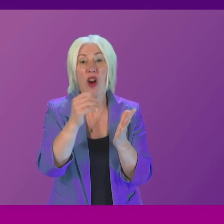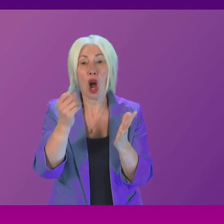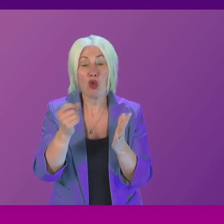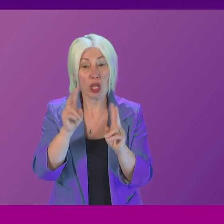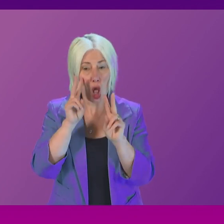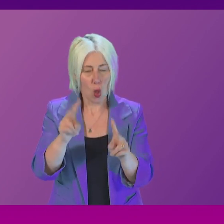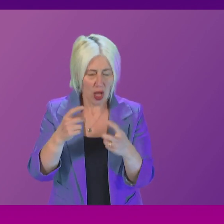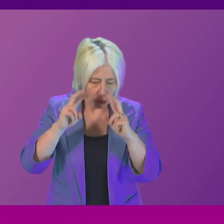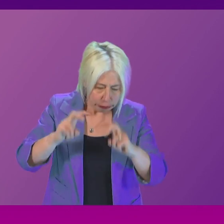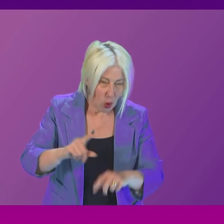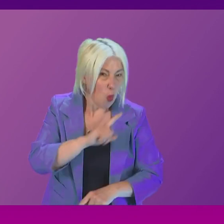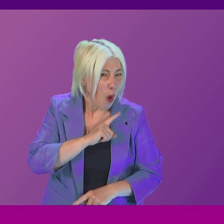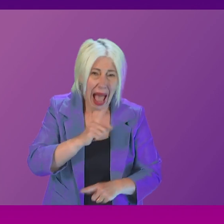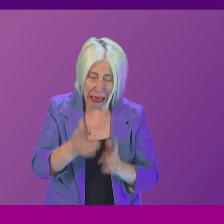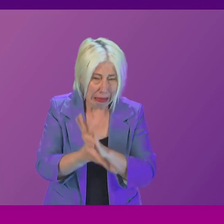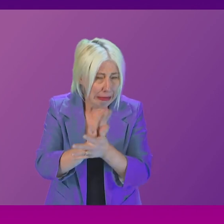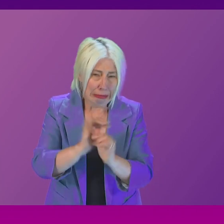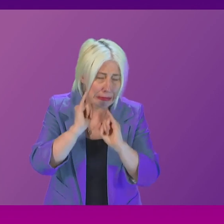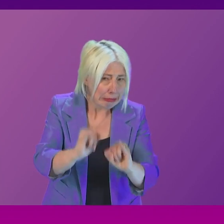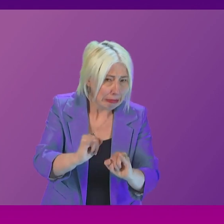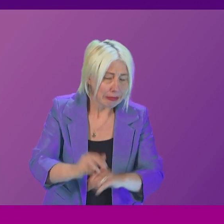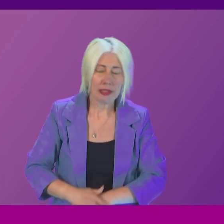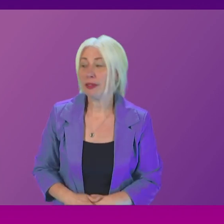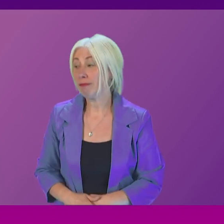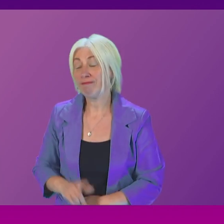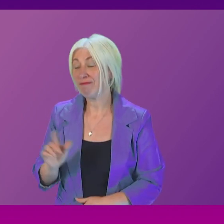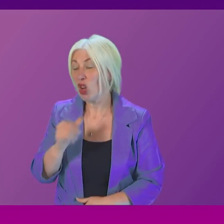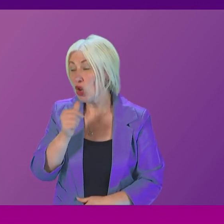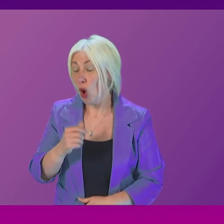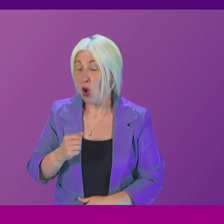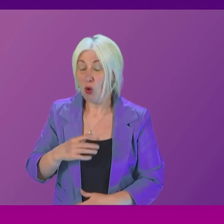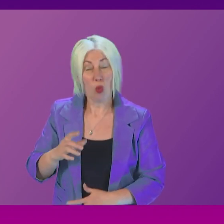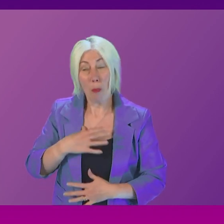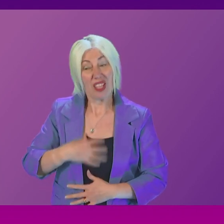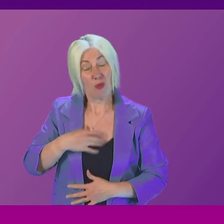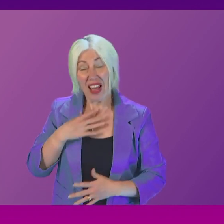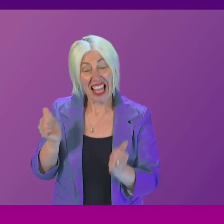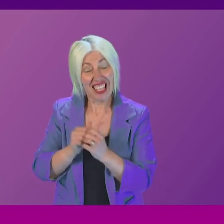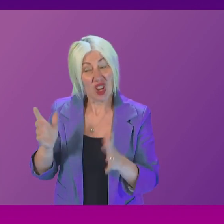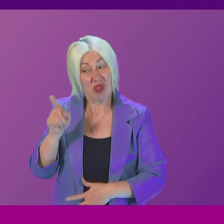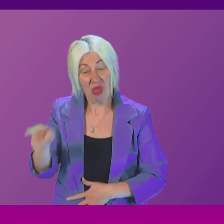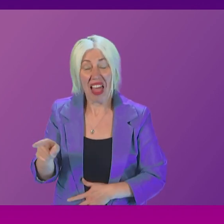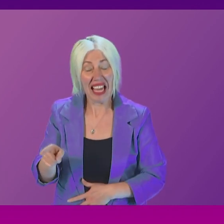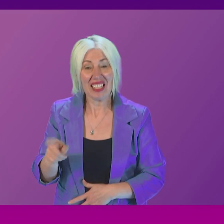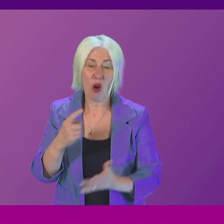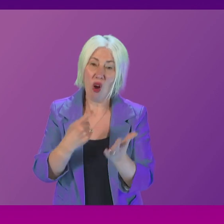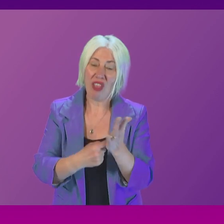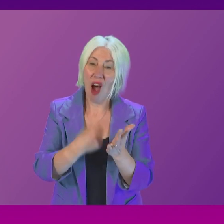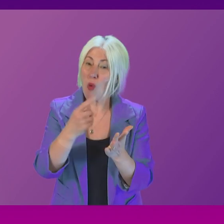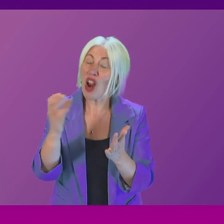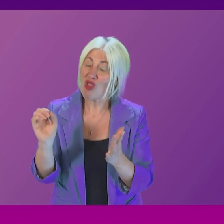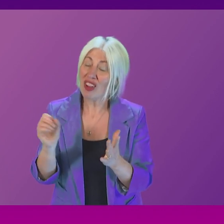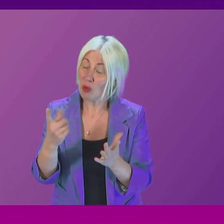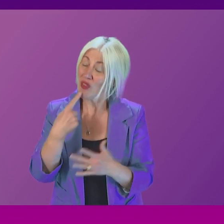wrong? So it won't be a surprise to Finlay Carson that I disagree with his characterisation of R100, and I'll come to